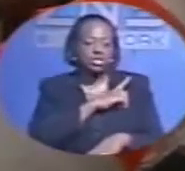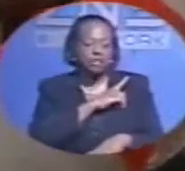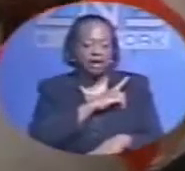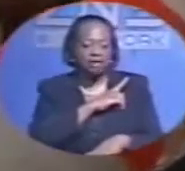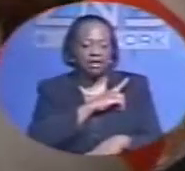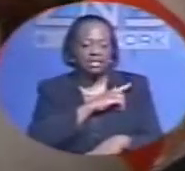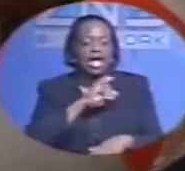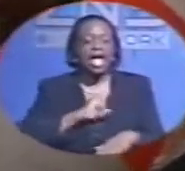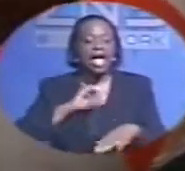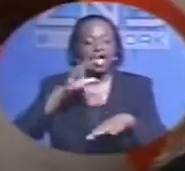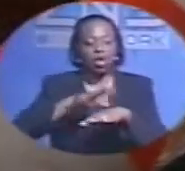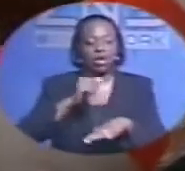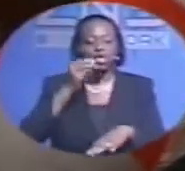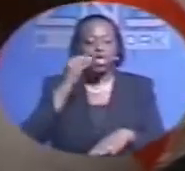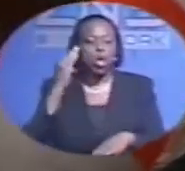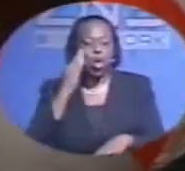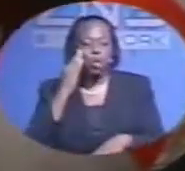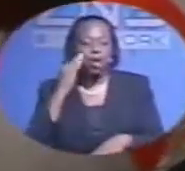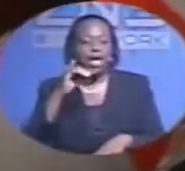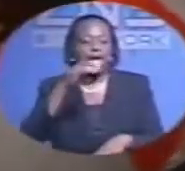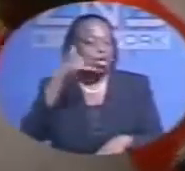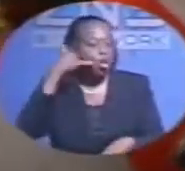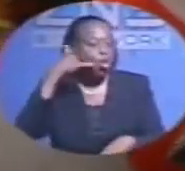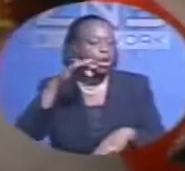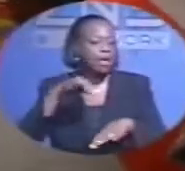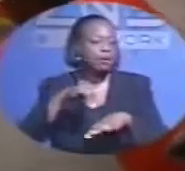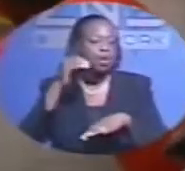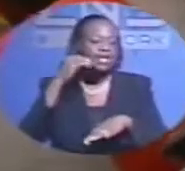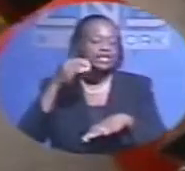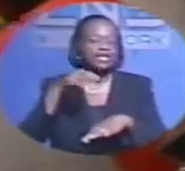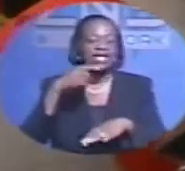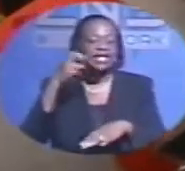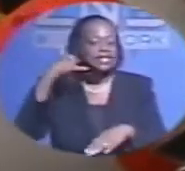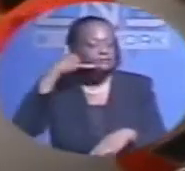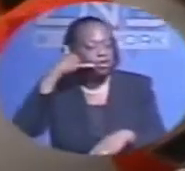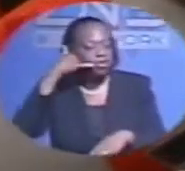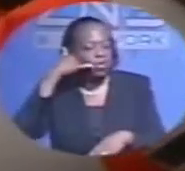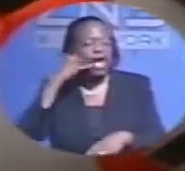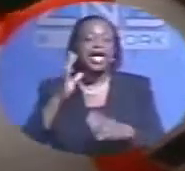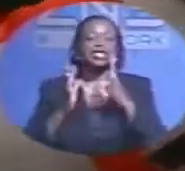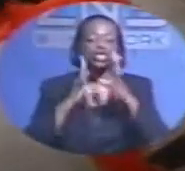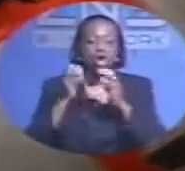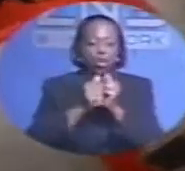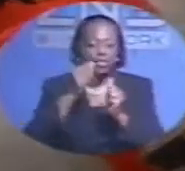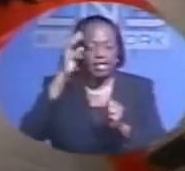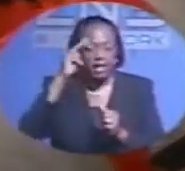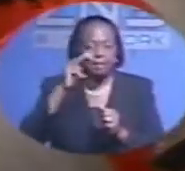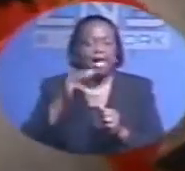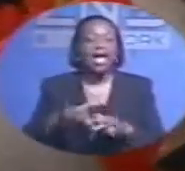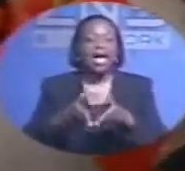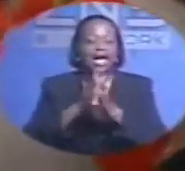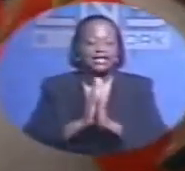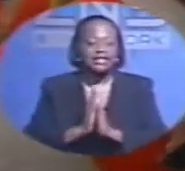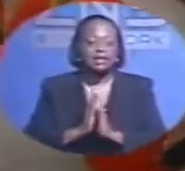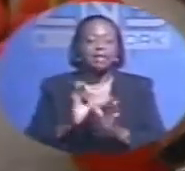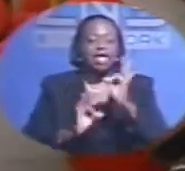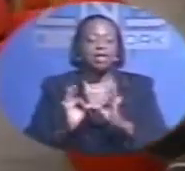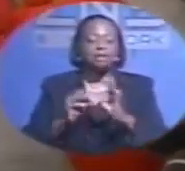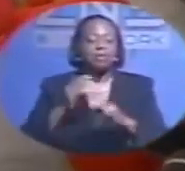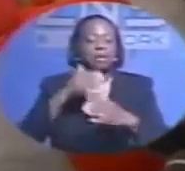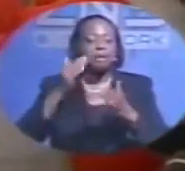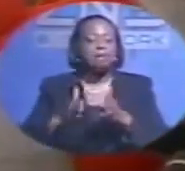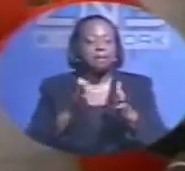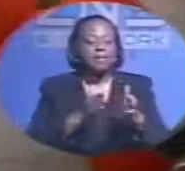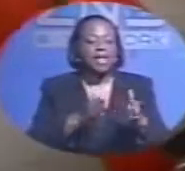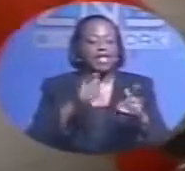there. I called him on his cell phone. I spoke to him on his cell phone. I asked him if he would be prepared to serve. Not the Minister of State for Finance.